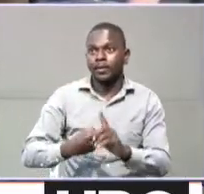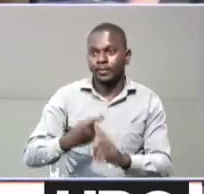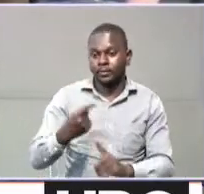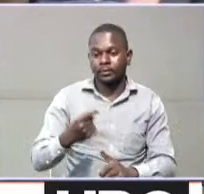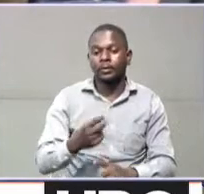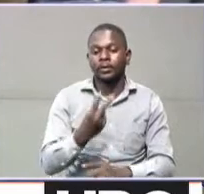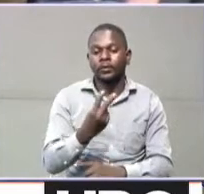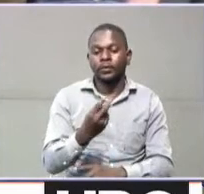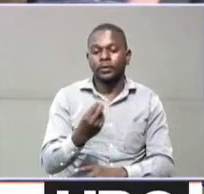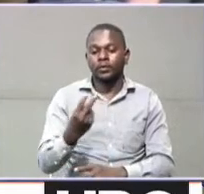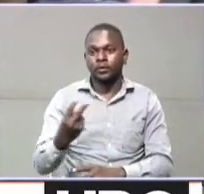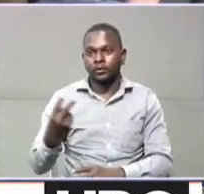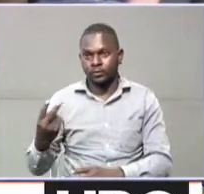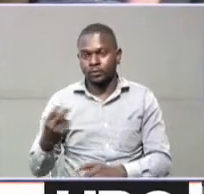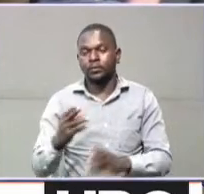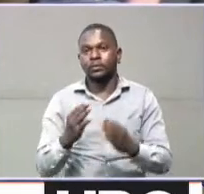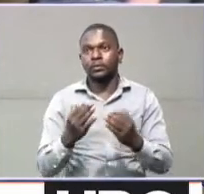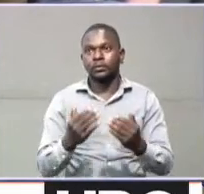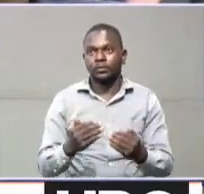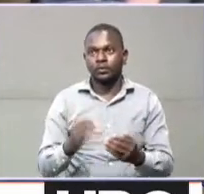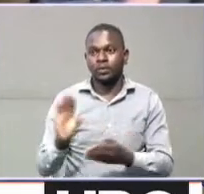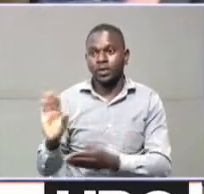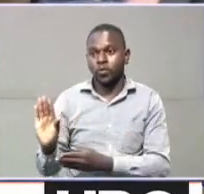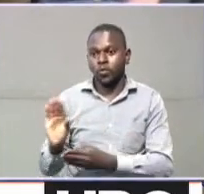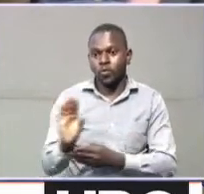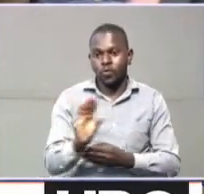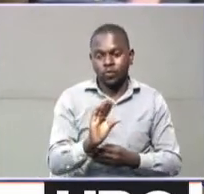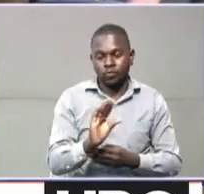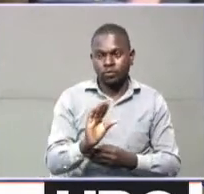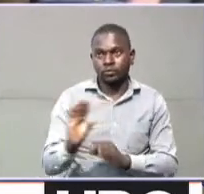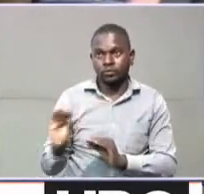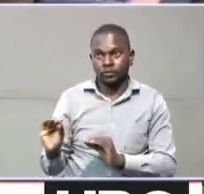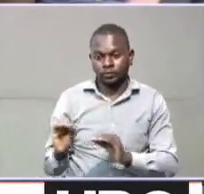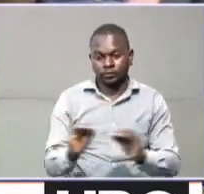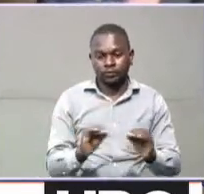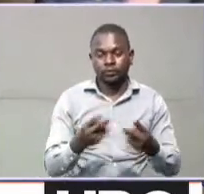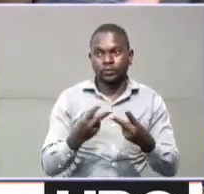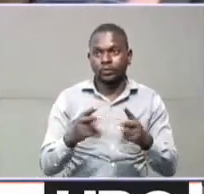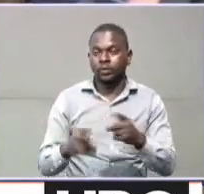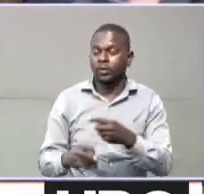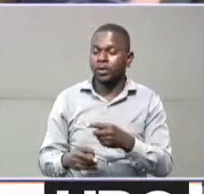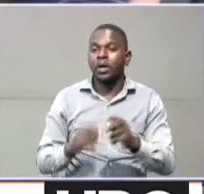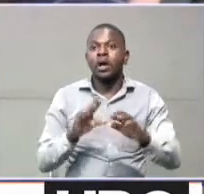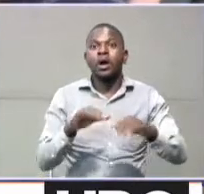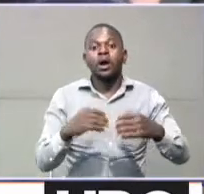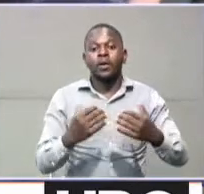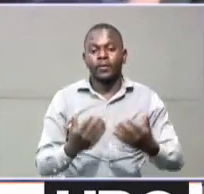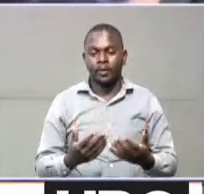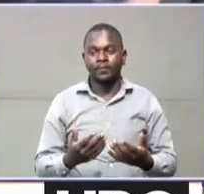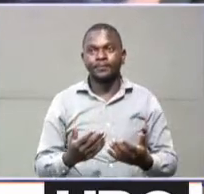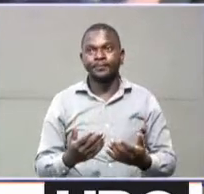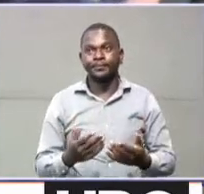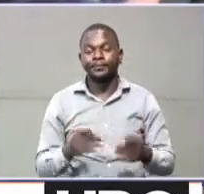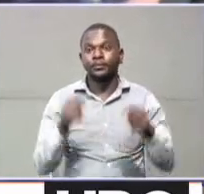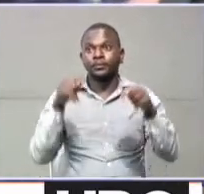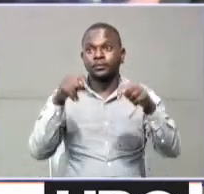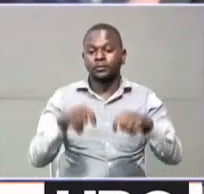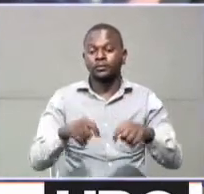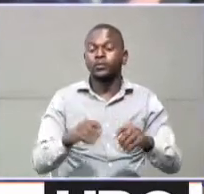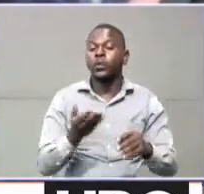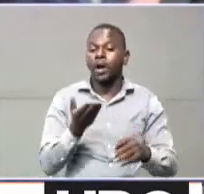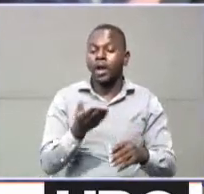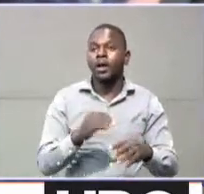2022 when the cast transfers will commence by the way today we had a